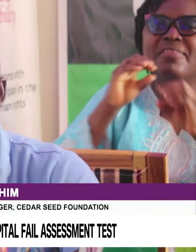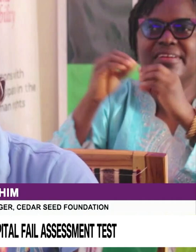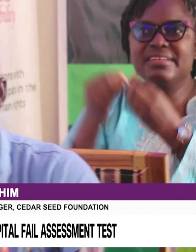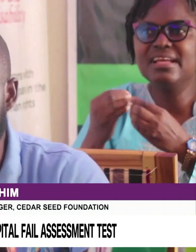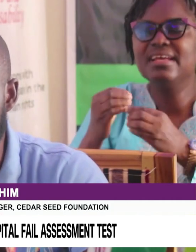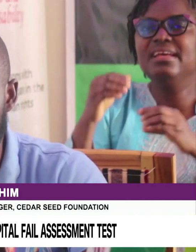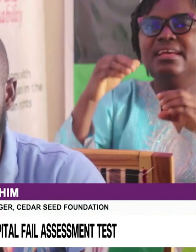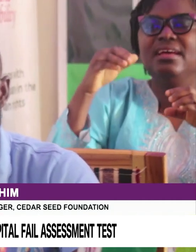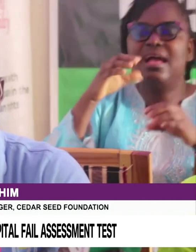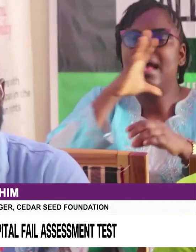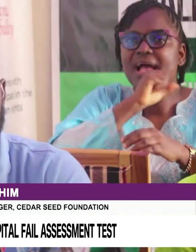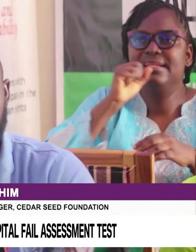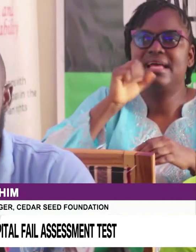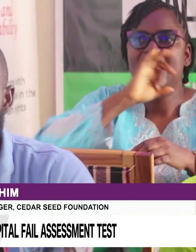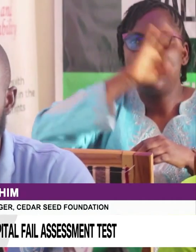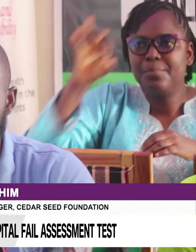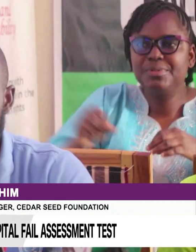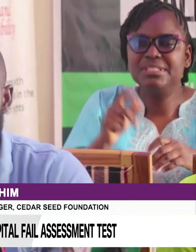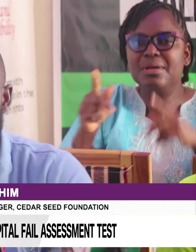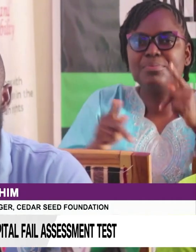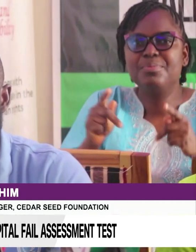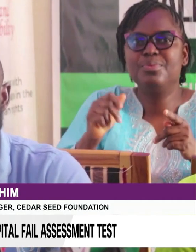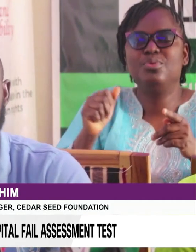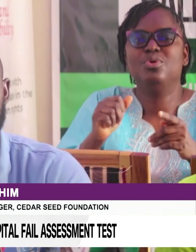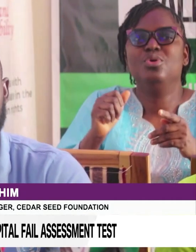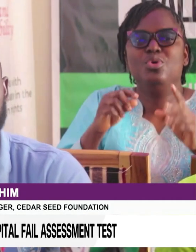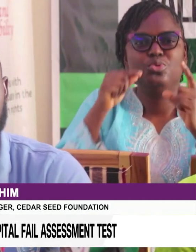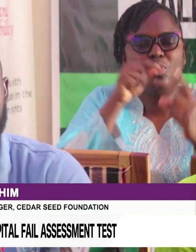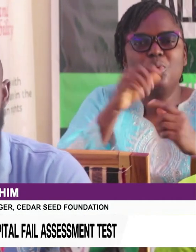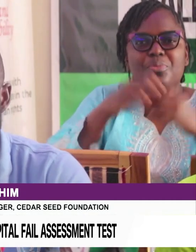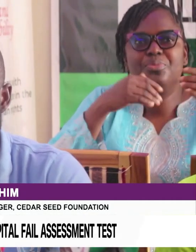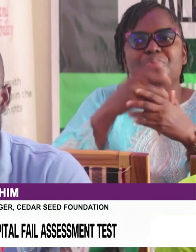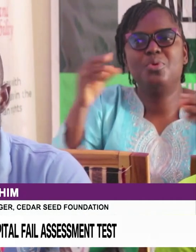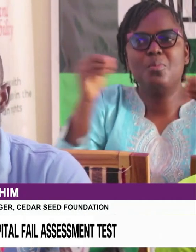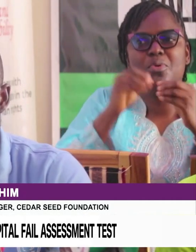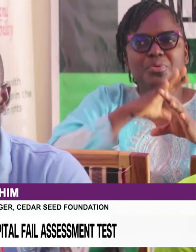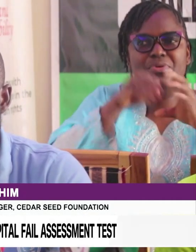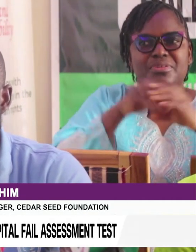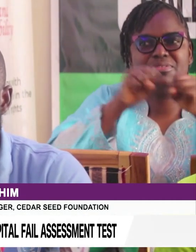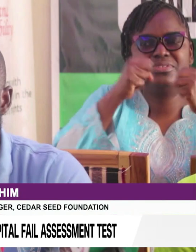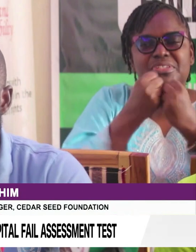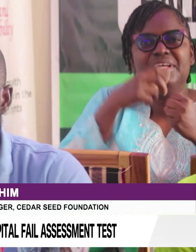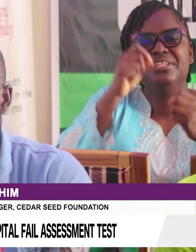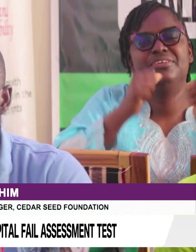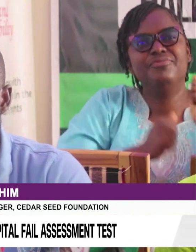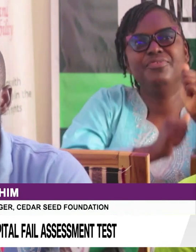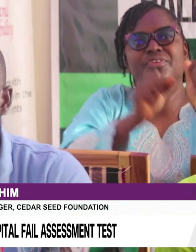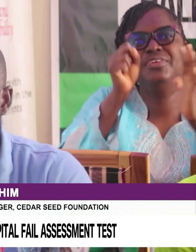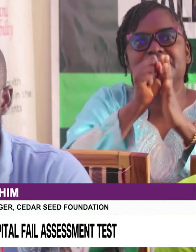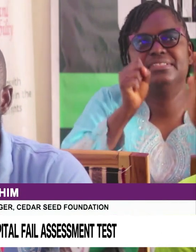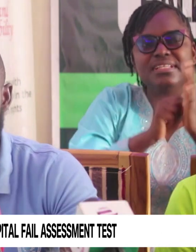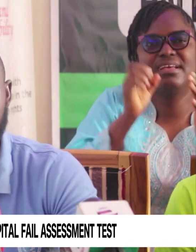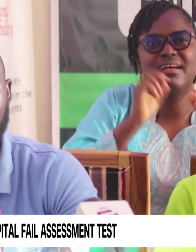and Abuja residents to take action towards building a more inclusive society. The following steps are